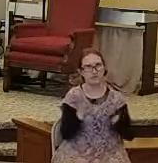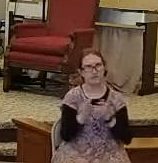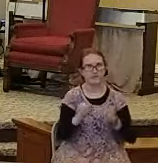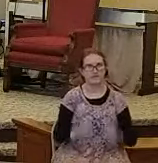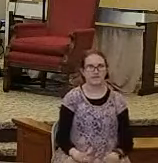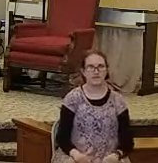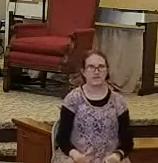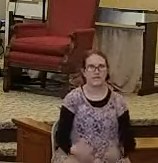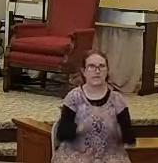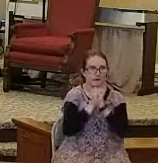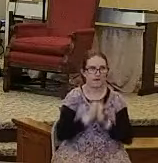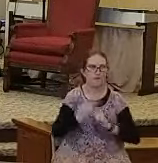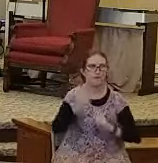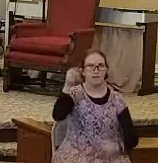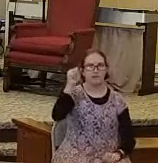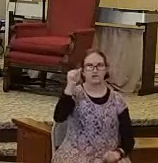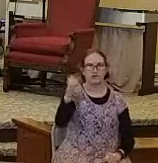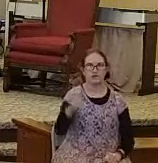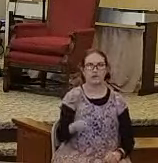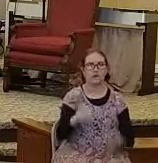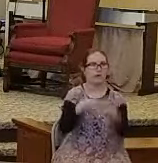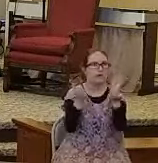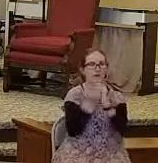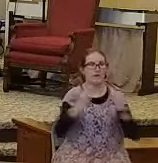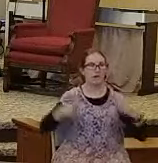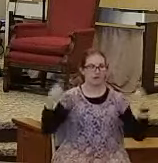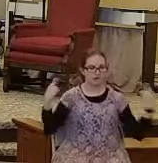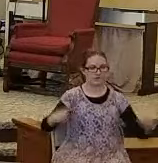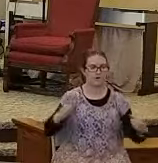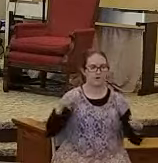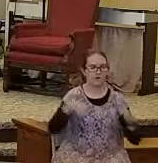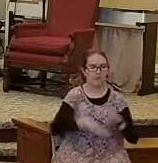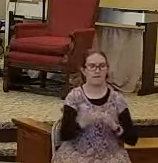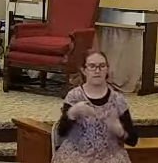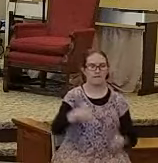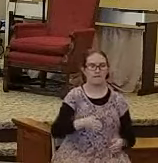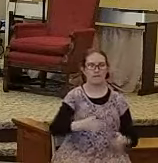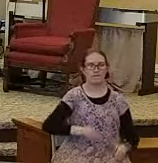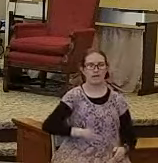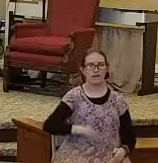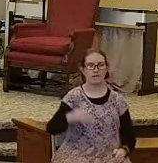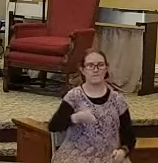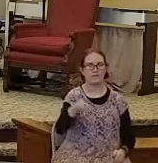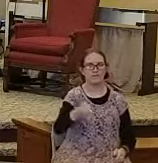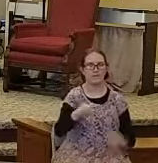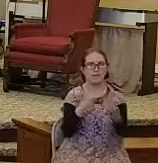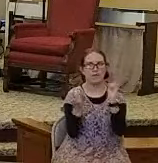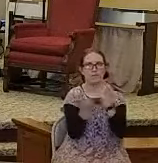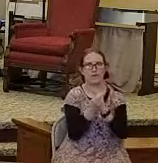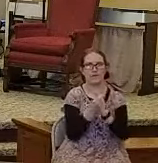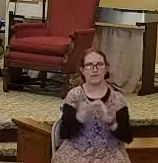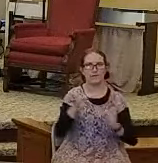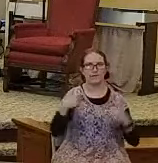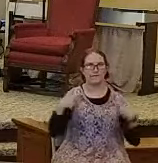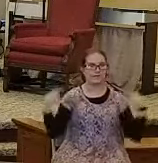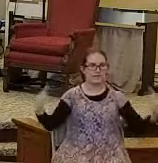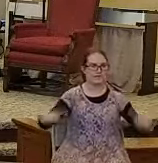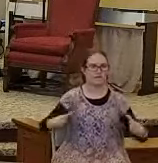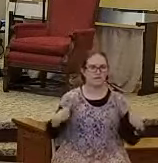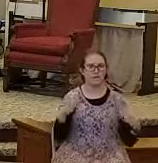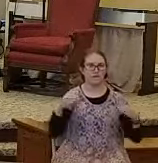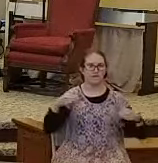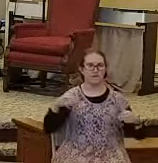Jesus. Amen. When Jonah finally repented of his sins, when he was in the belly of the fish, he repented of his sins. Amen.